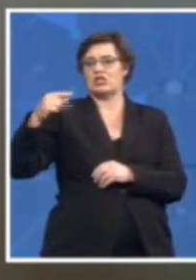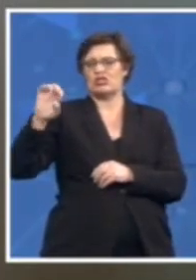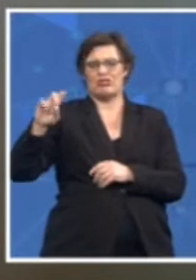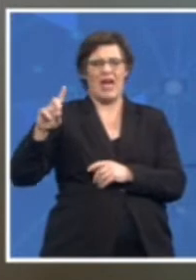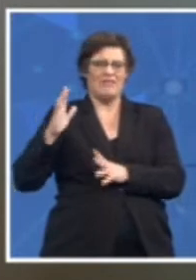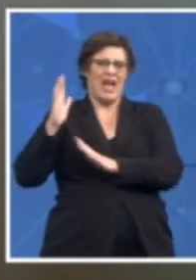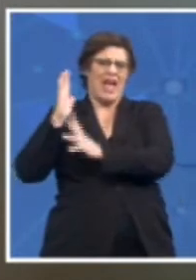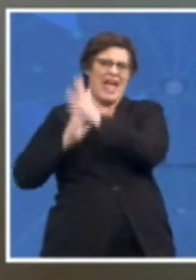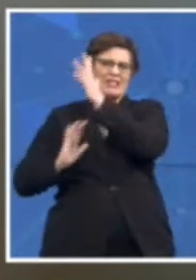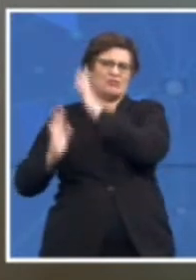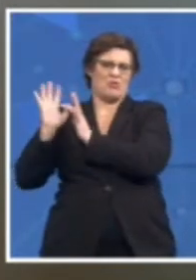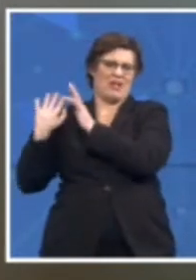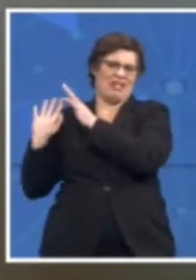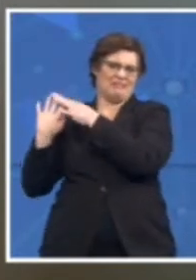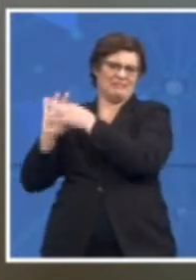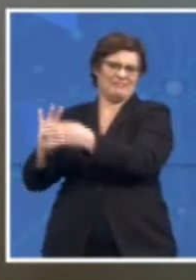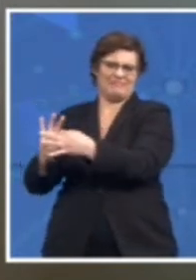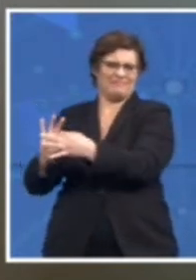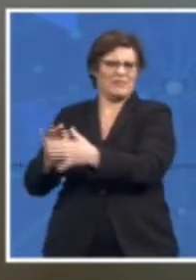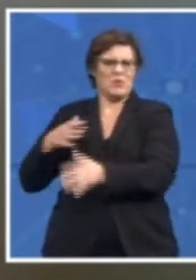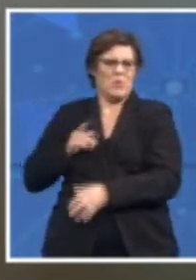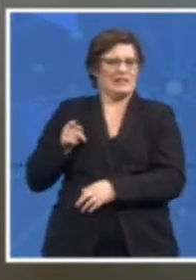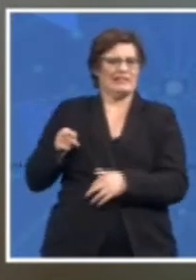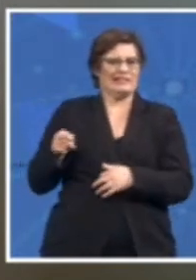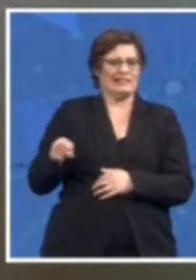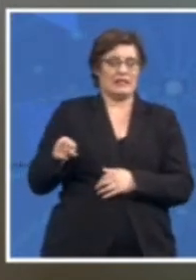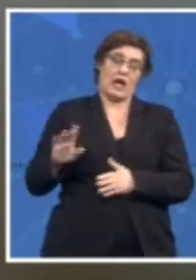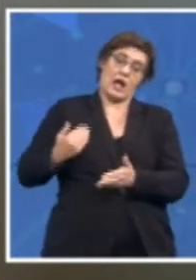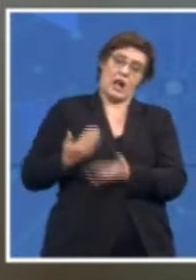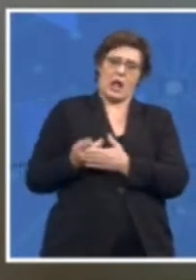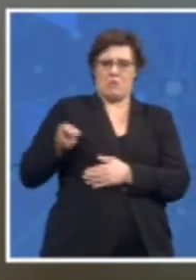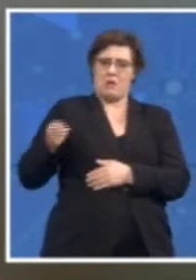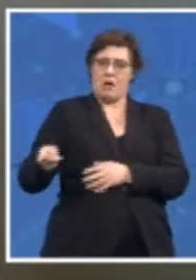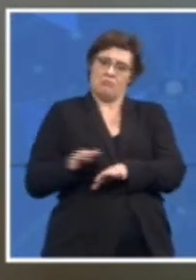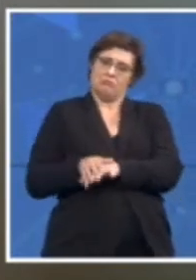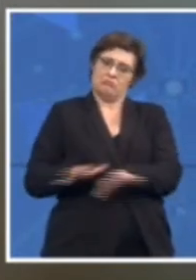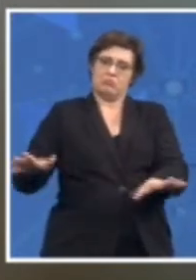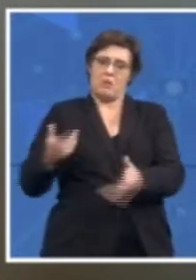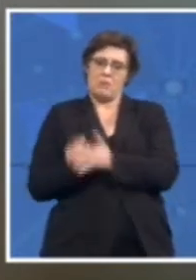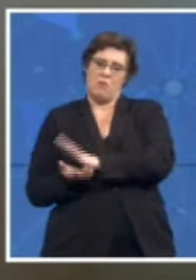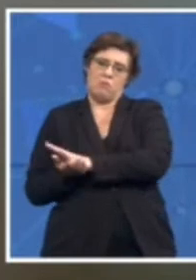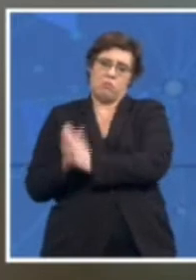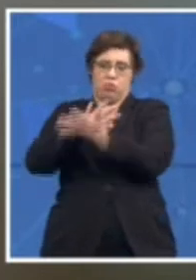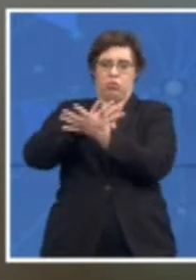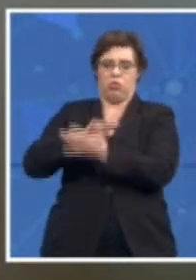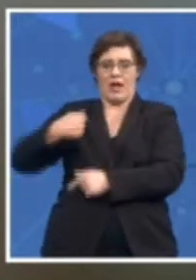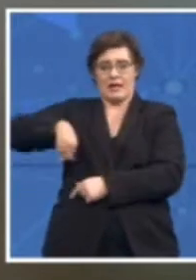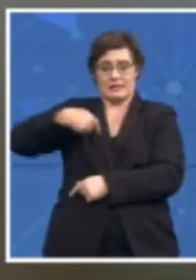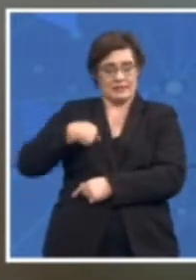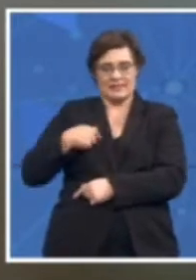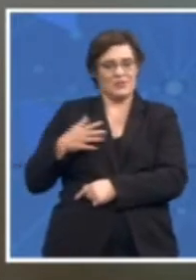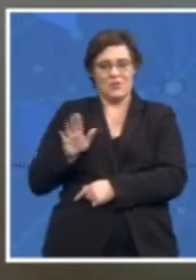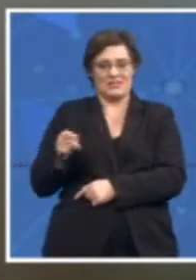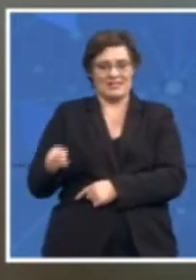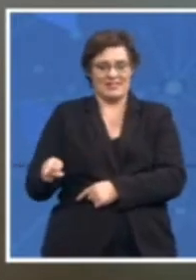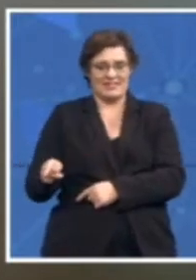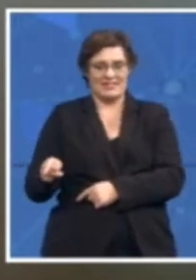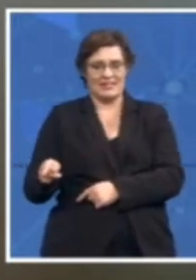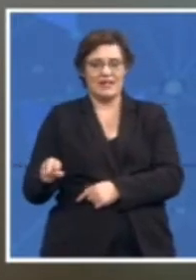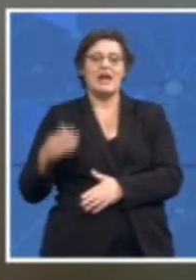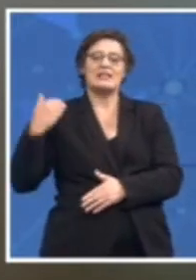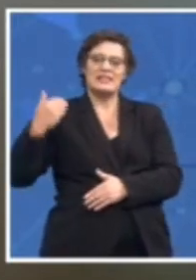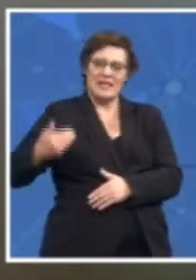want to claim that there is widespread sabotage. From time to time, we do have incidents